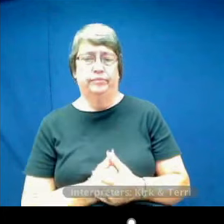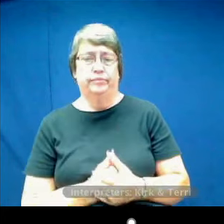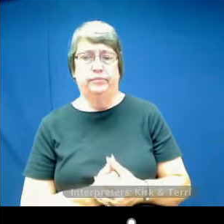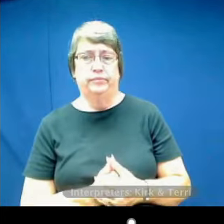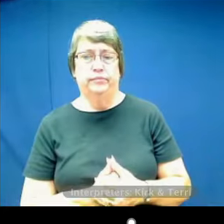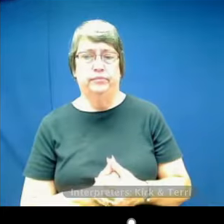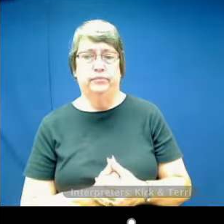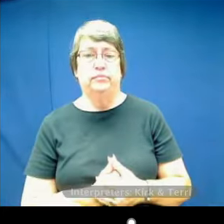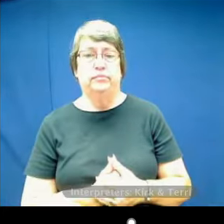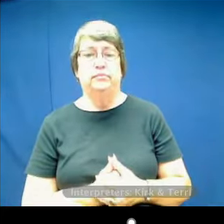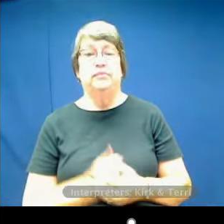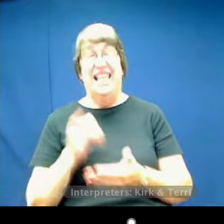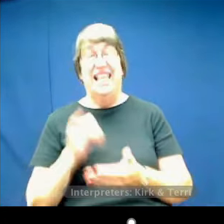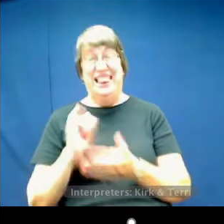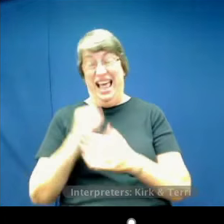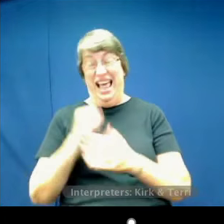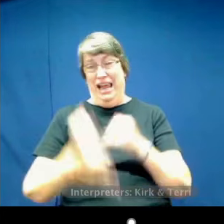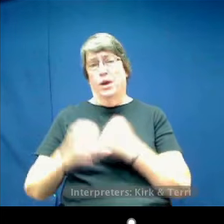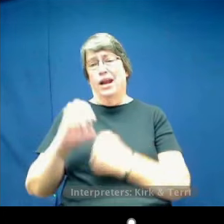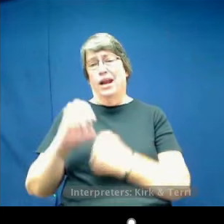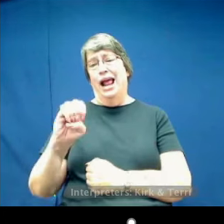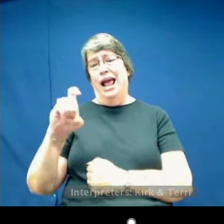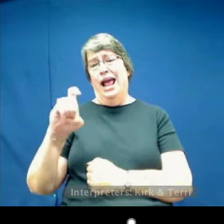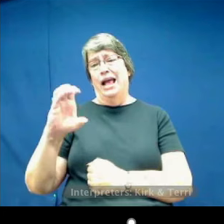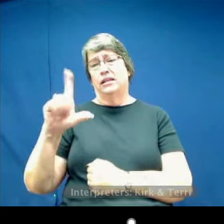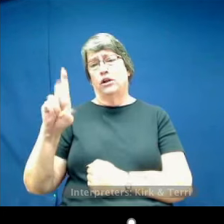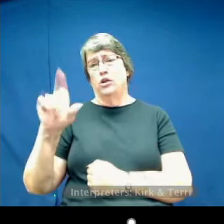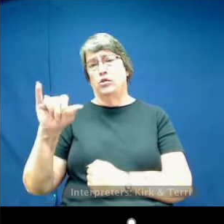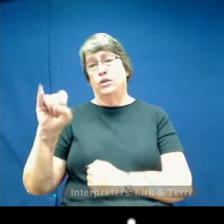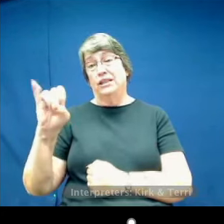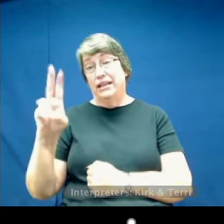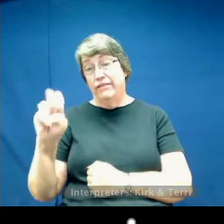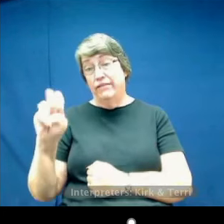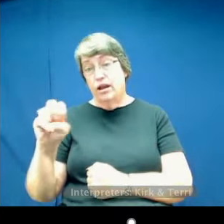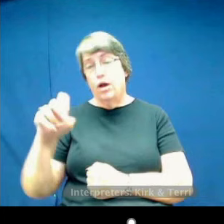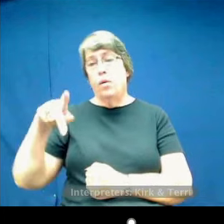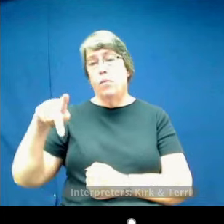An exclusive possession relates to the home or the family